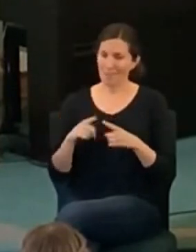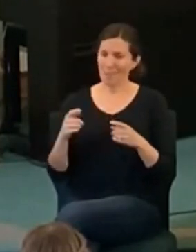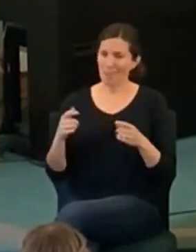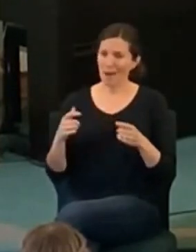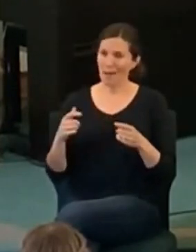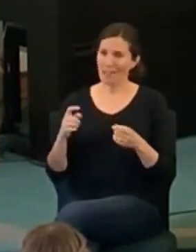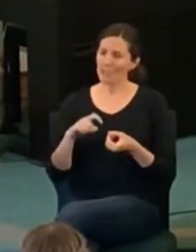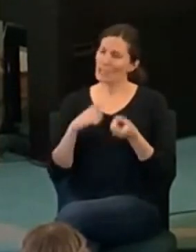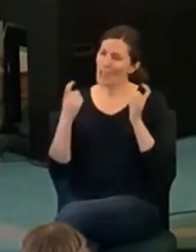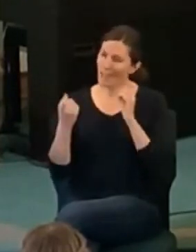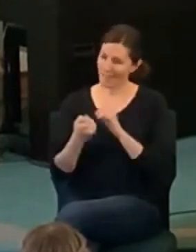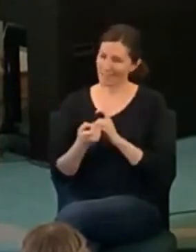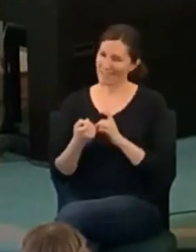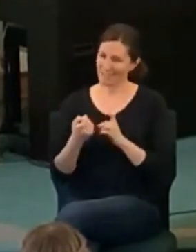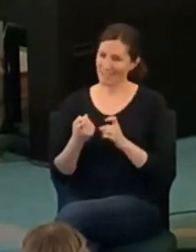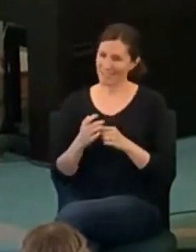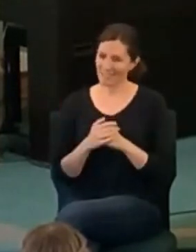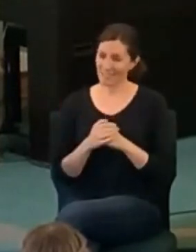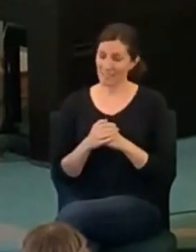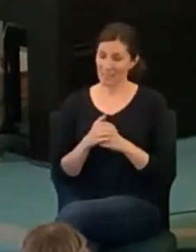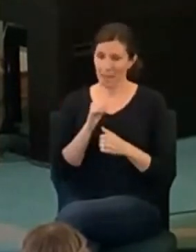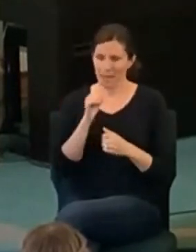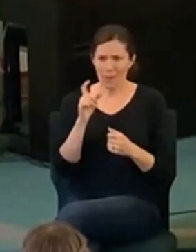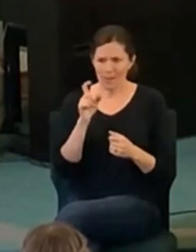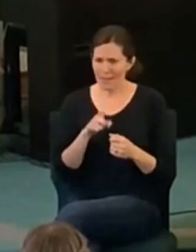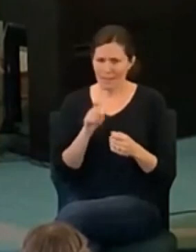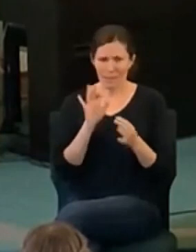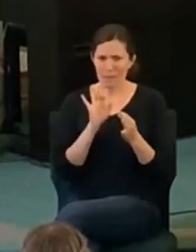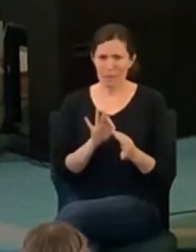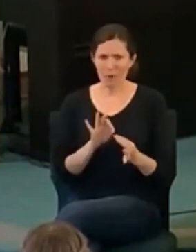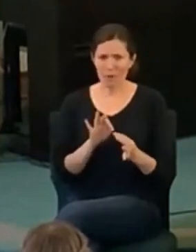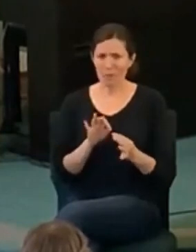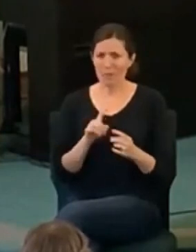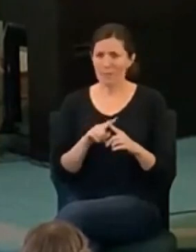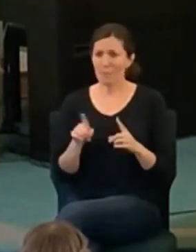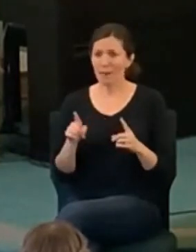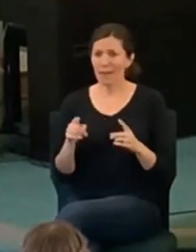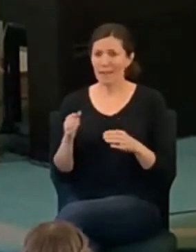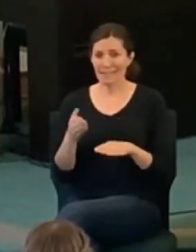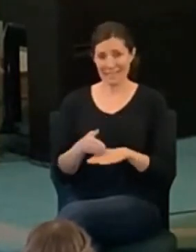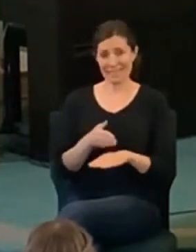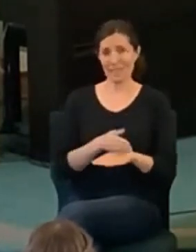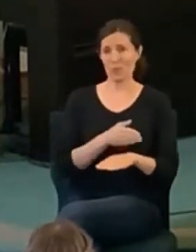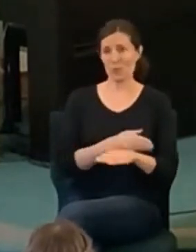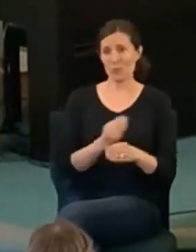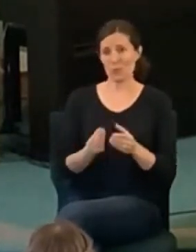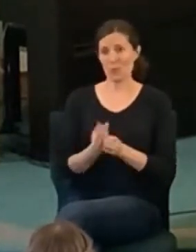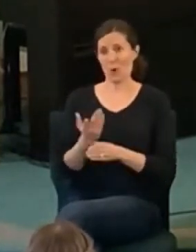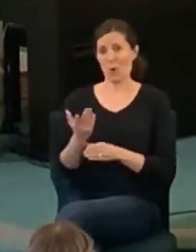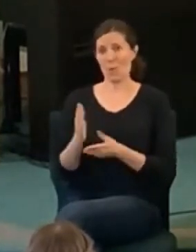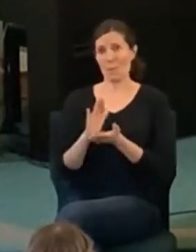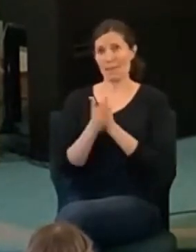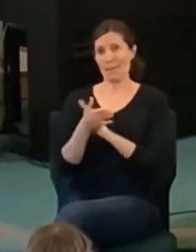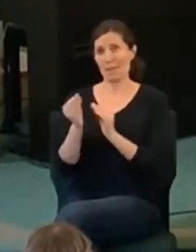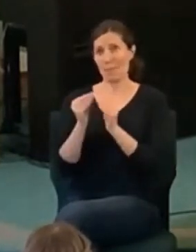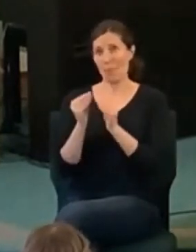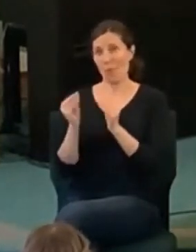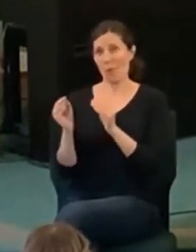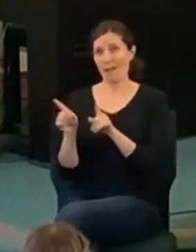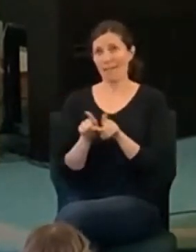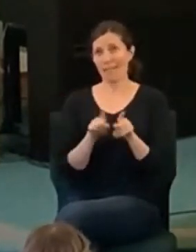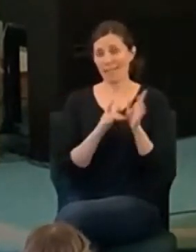repentance. Besides, though this exhortation looks forward to the future, it still humbles sinners